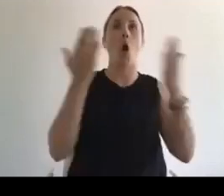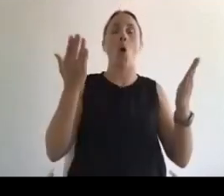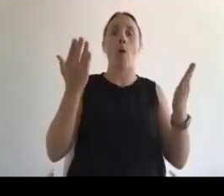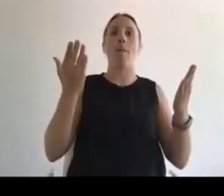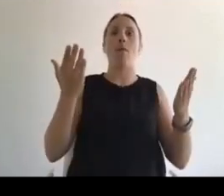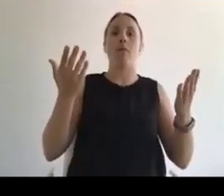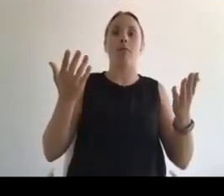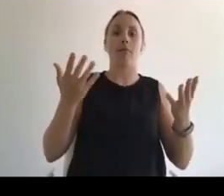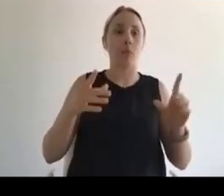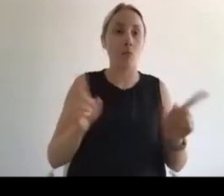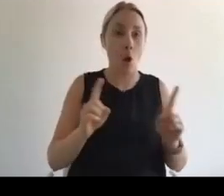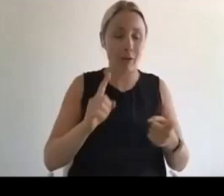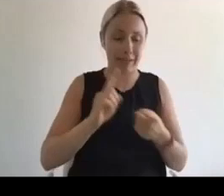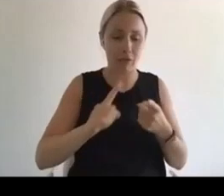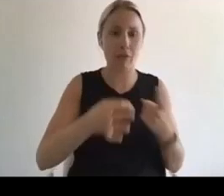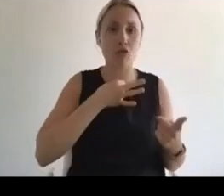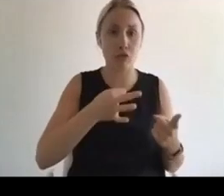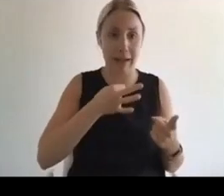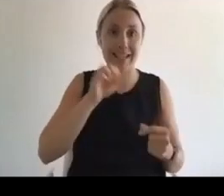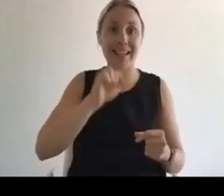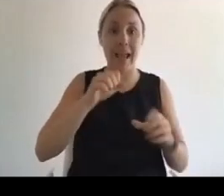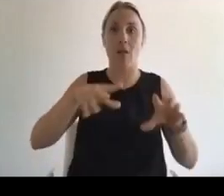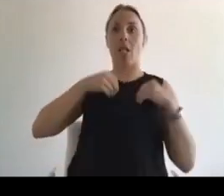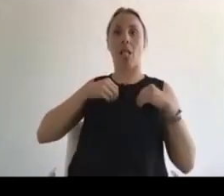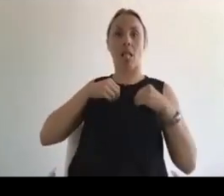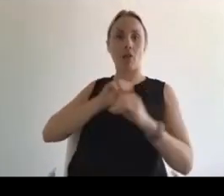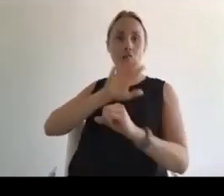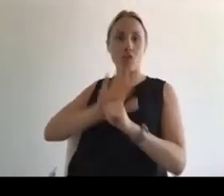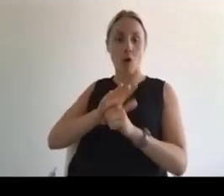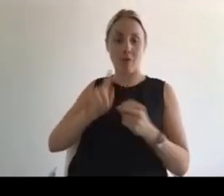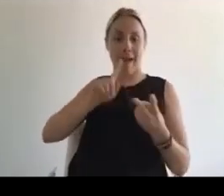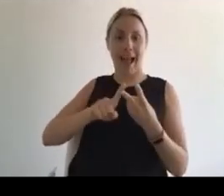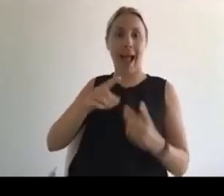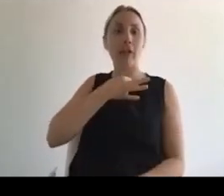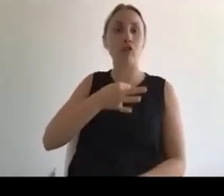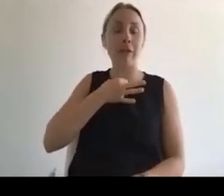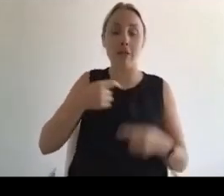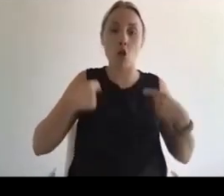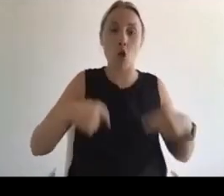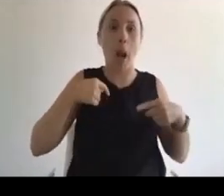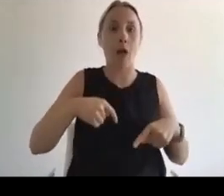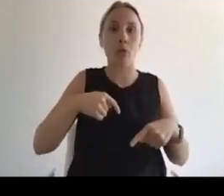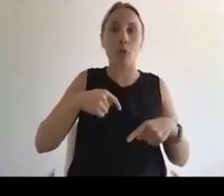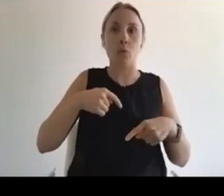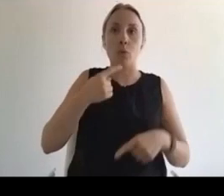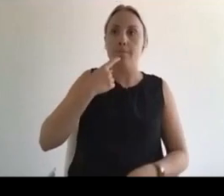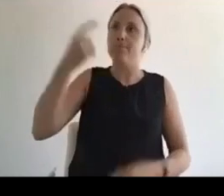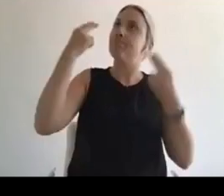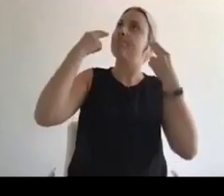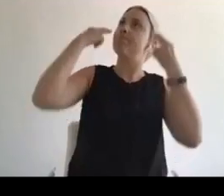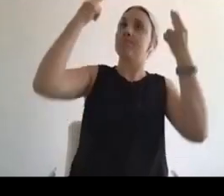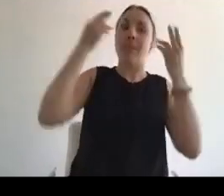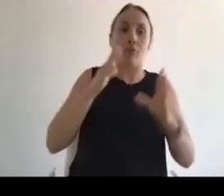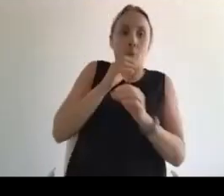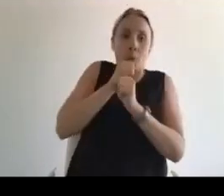but the consequences of speaking up. We've seen that nurses have been reprimanded many times over speaking up